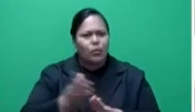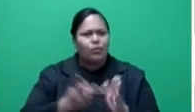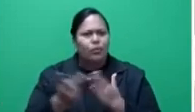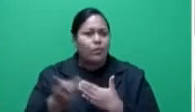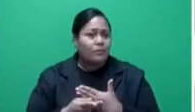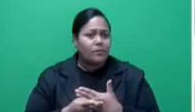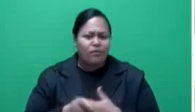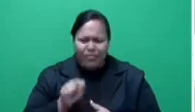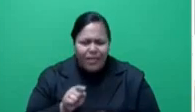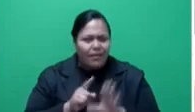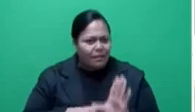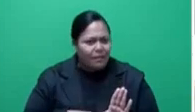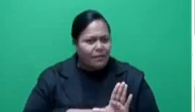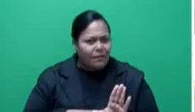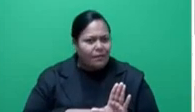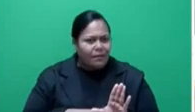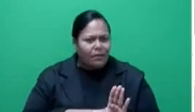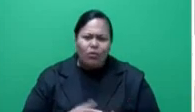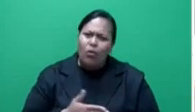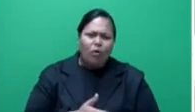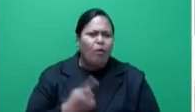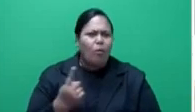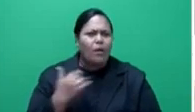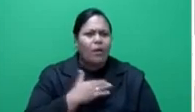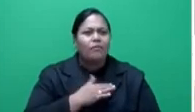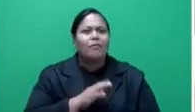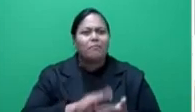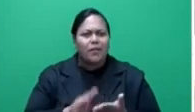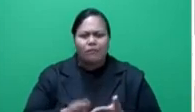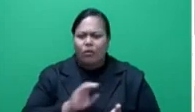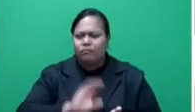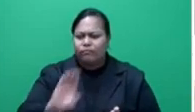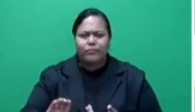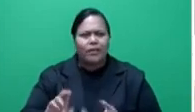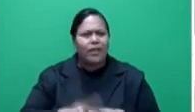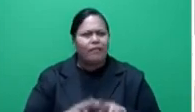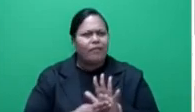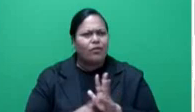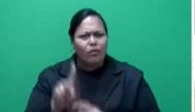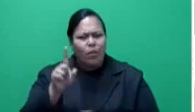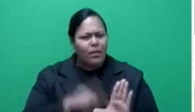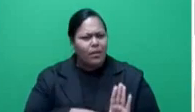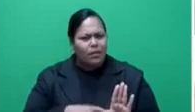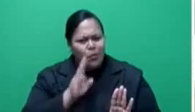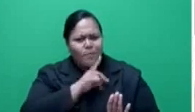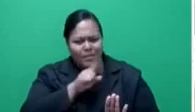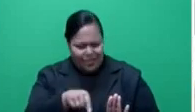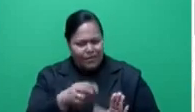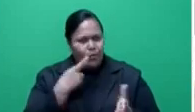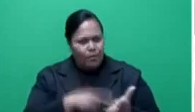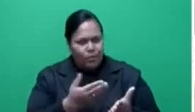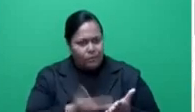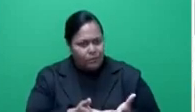over 90, or in excess of $100 million that was funded to FNU in 1 year. They completely missed that. So, Mr.